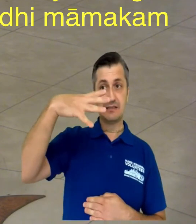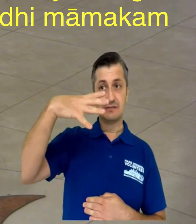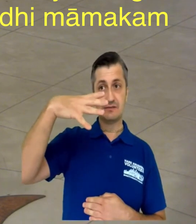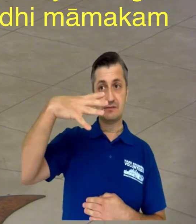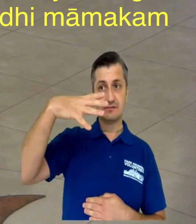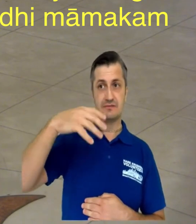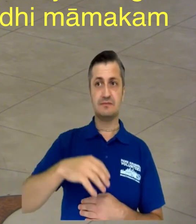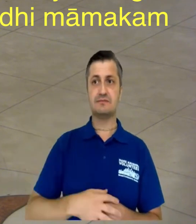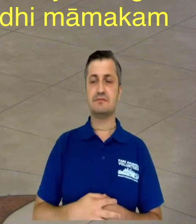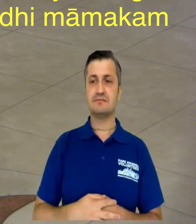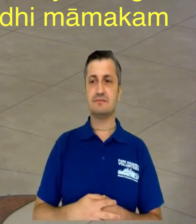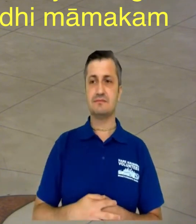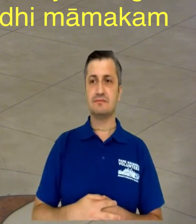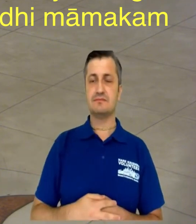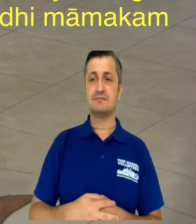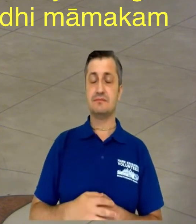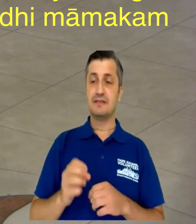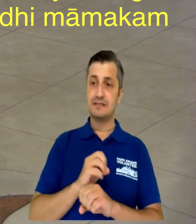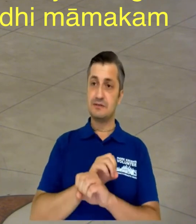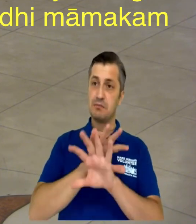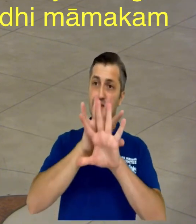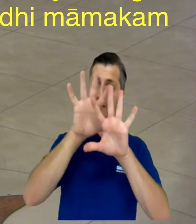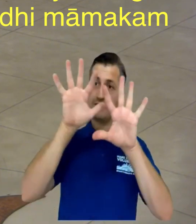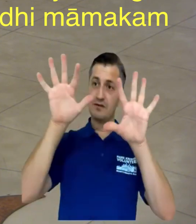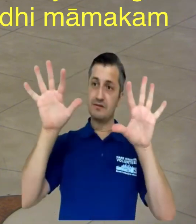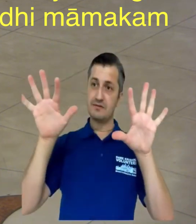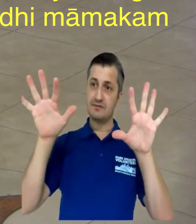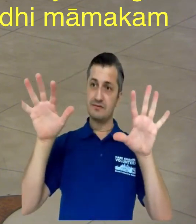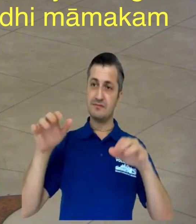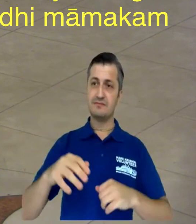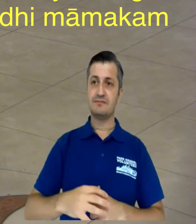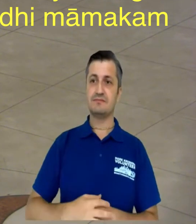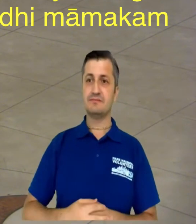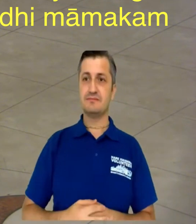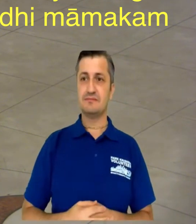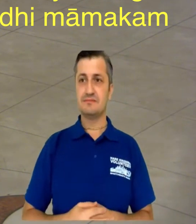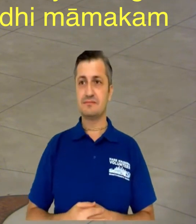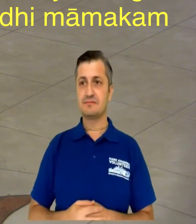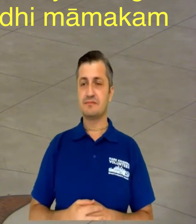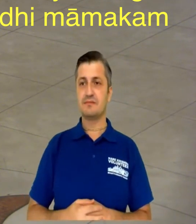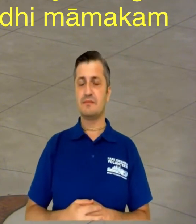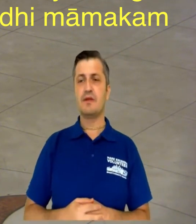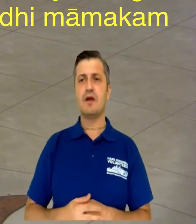Teja, splendor, Jagat, the whole world,